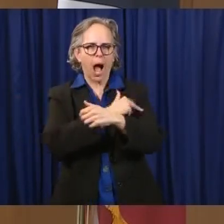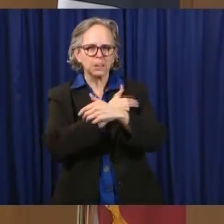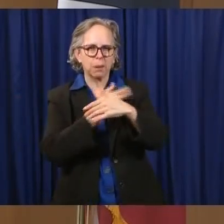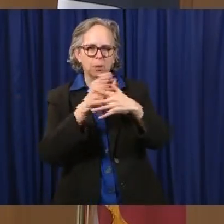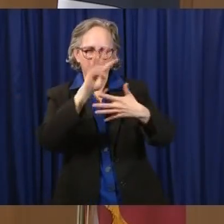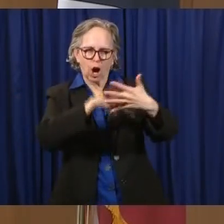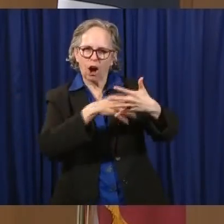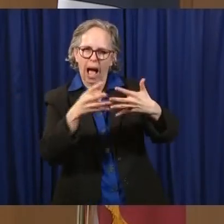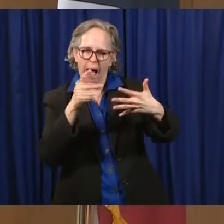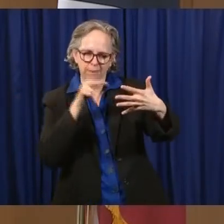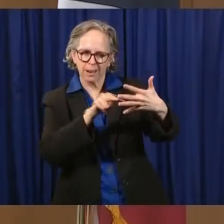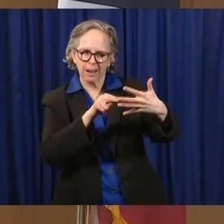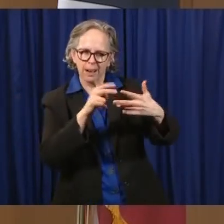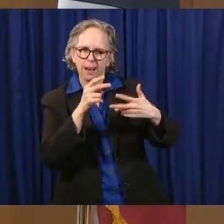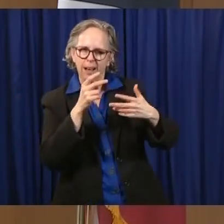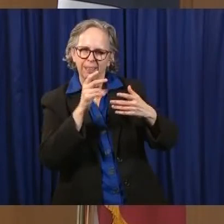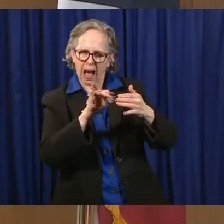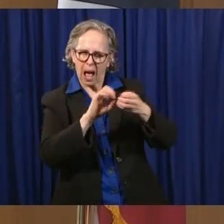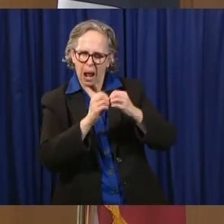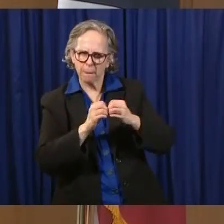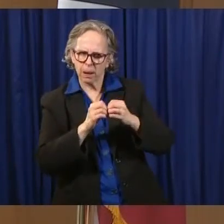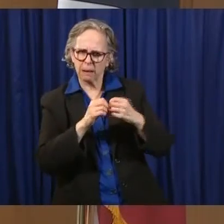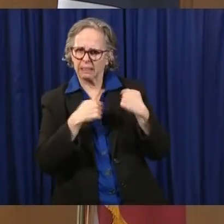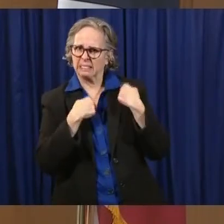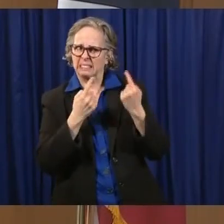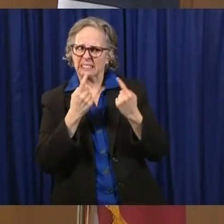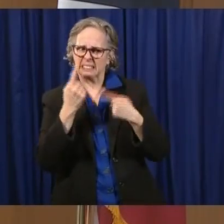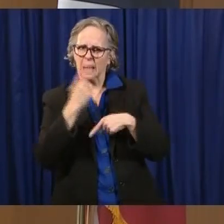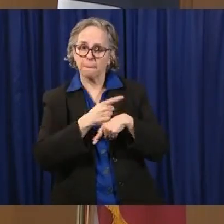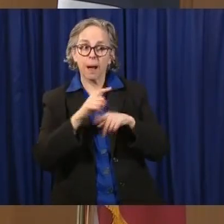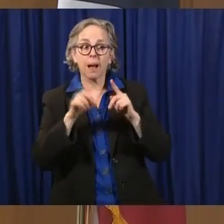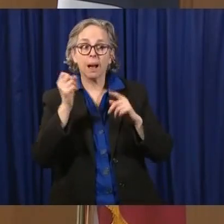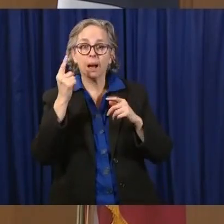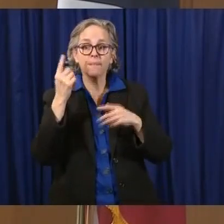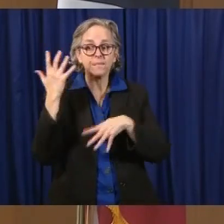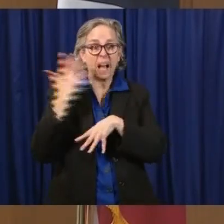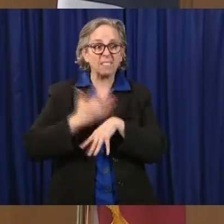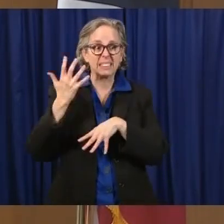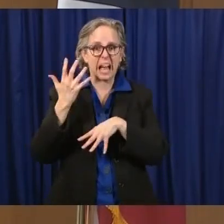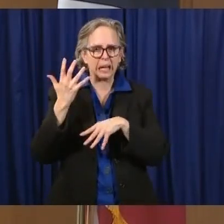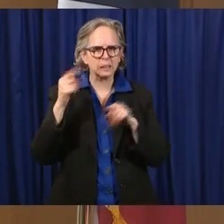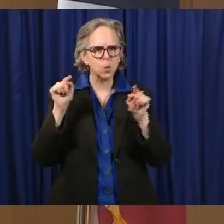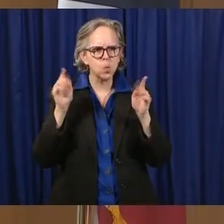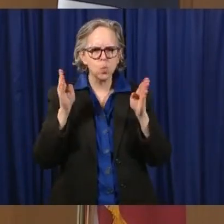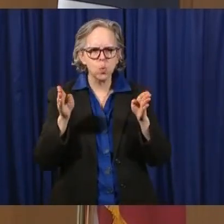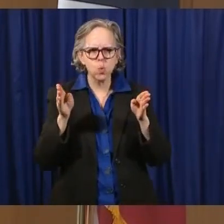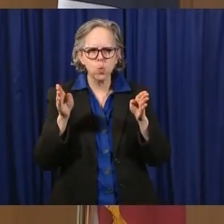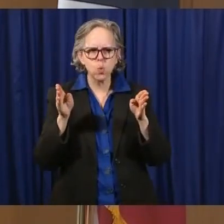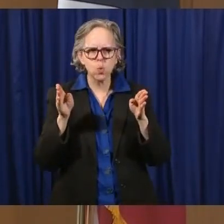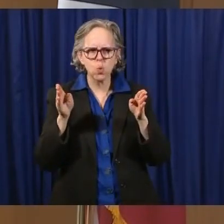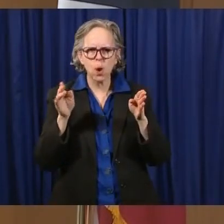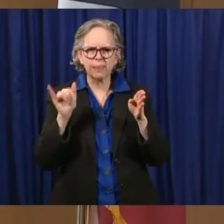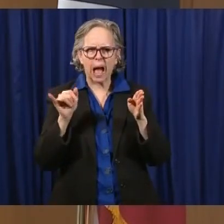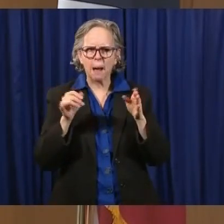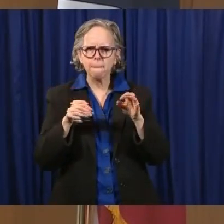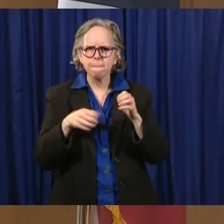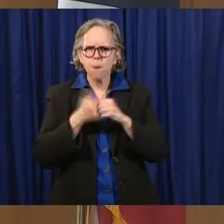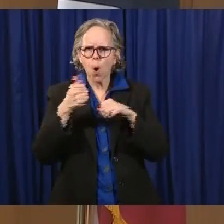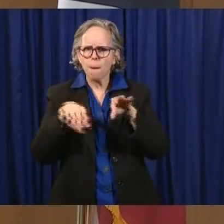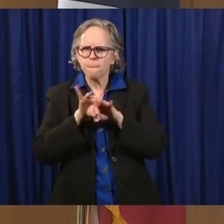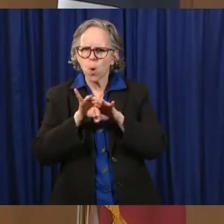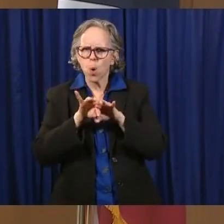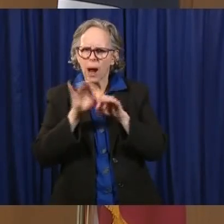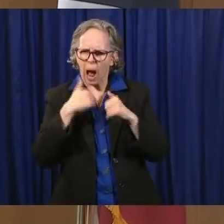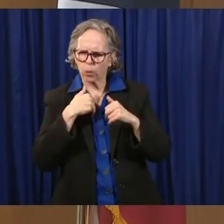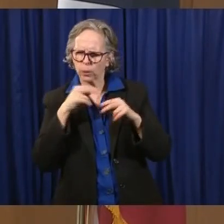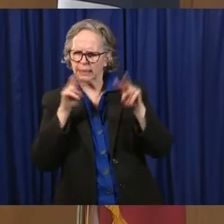then it's got the last 5 days, and that gives you the trend, and that's what we really think is the most important thing. Thank you.